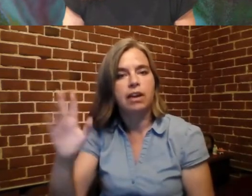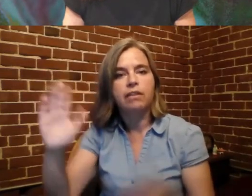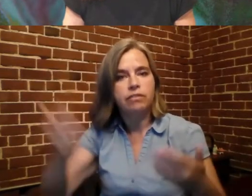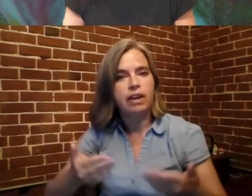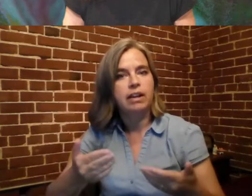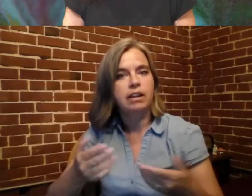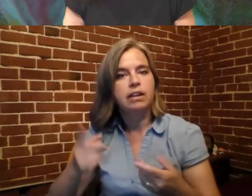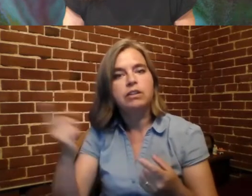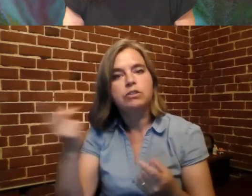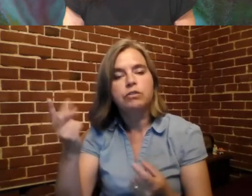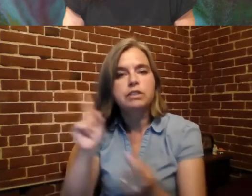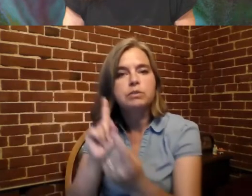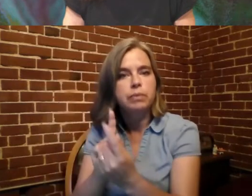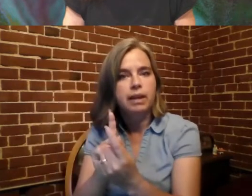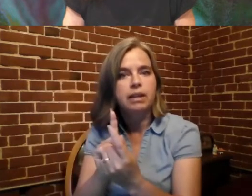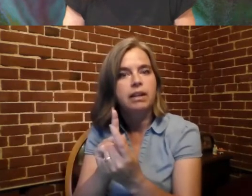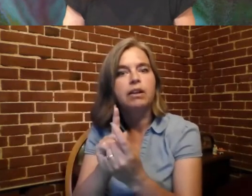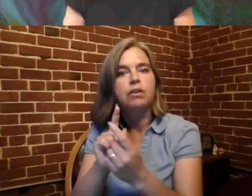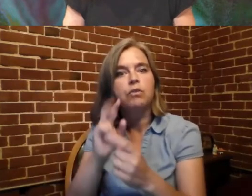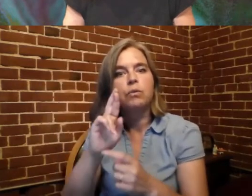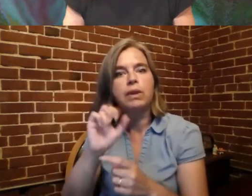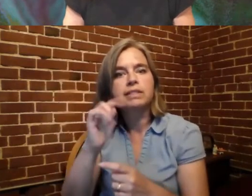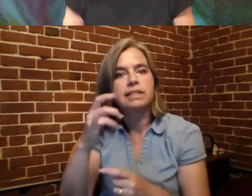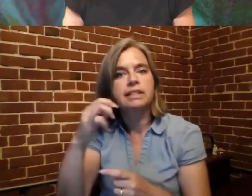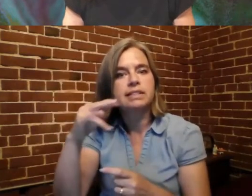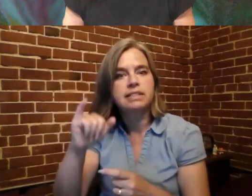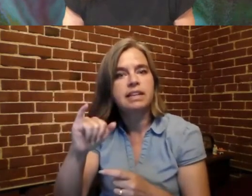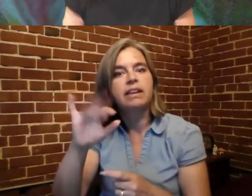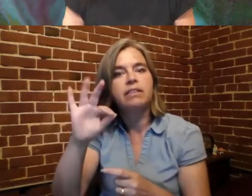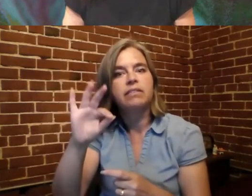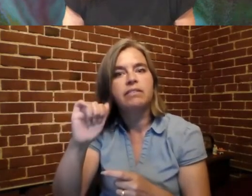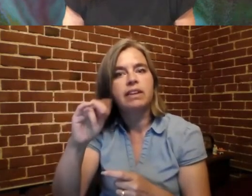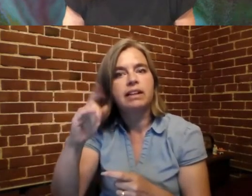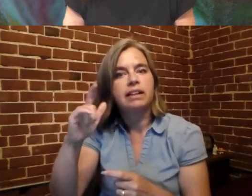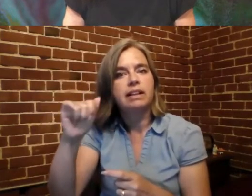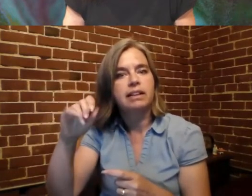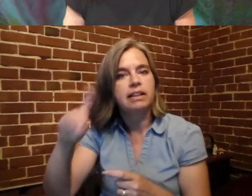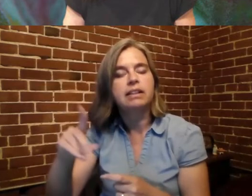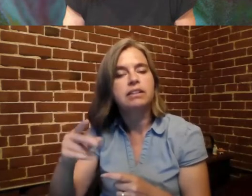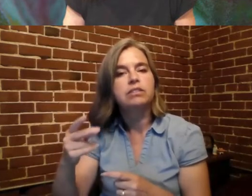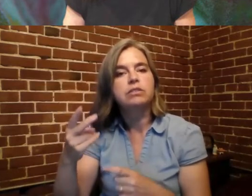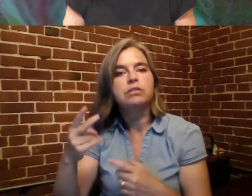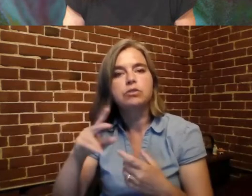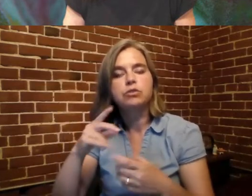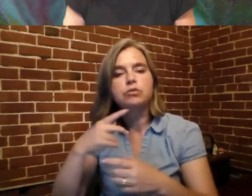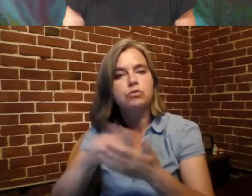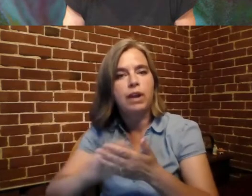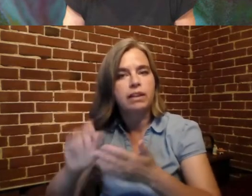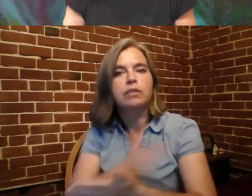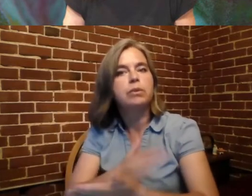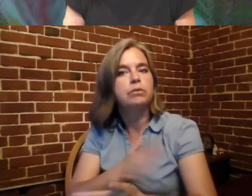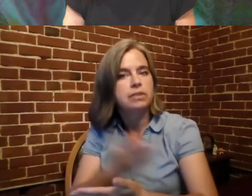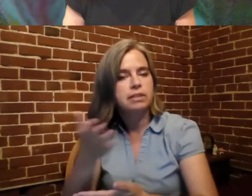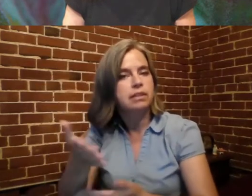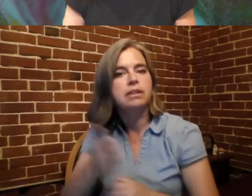a residency in Finland, to be the composer of this particular piece. And he just finishing